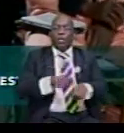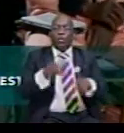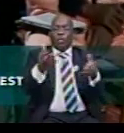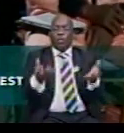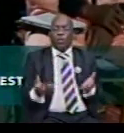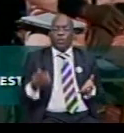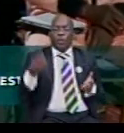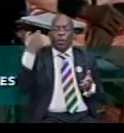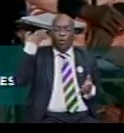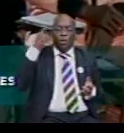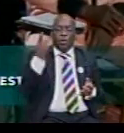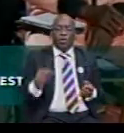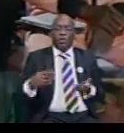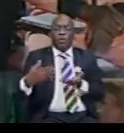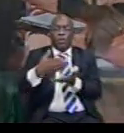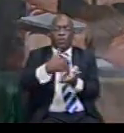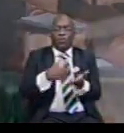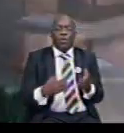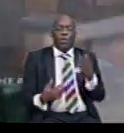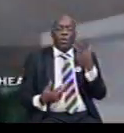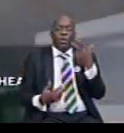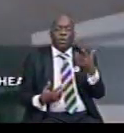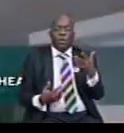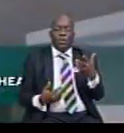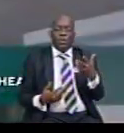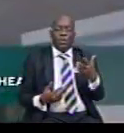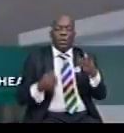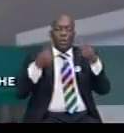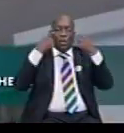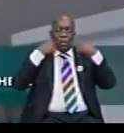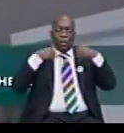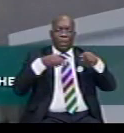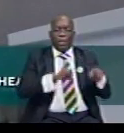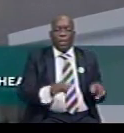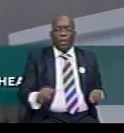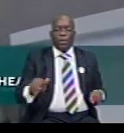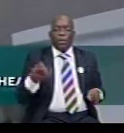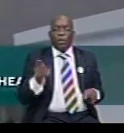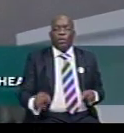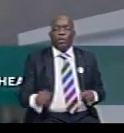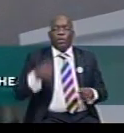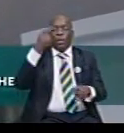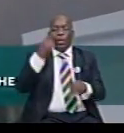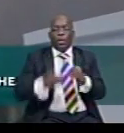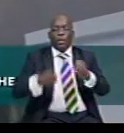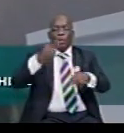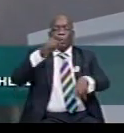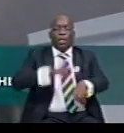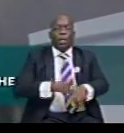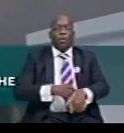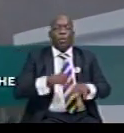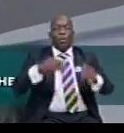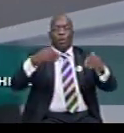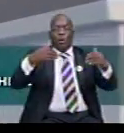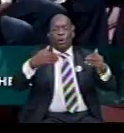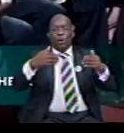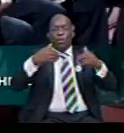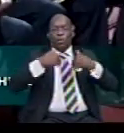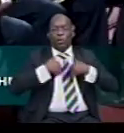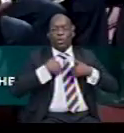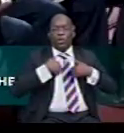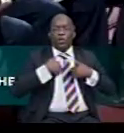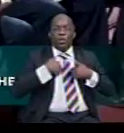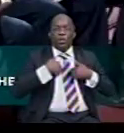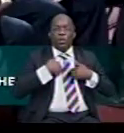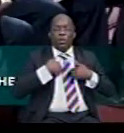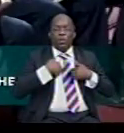three, declaring the end time possession, declaring the